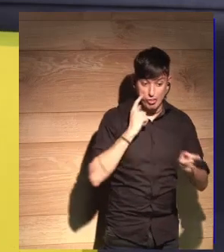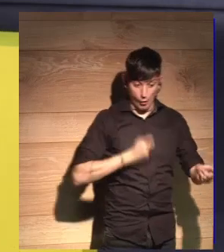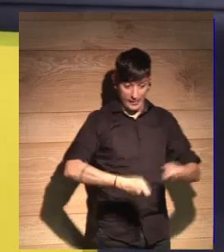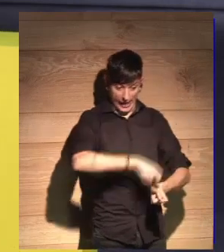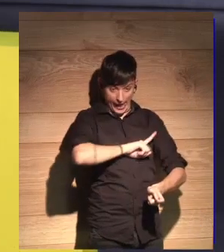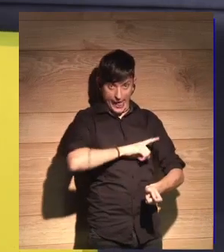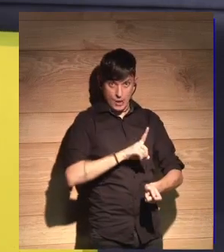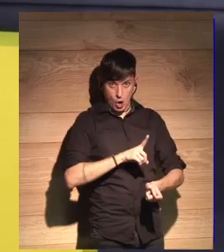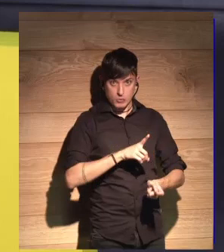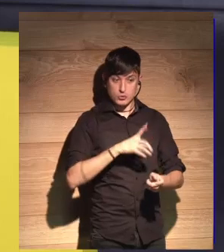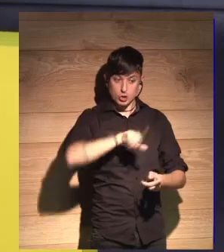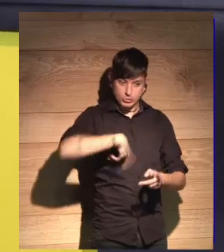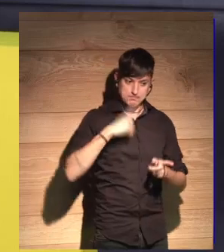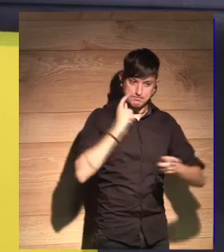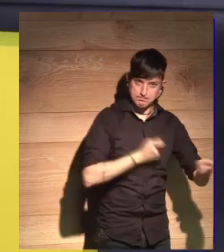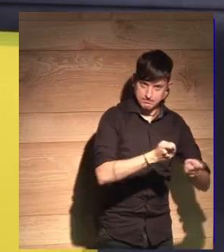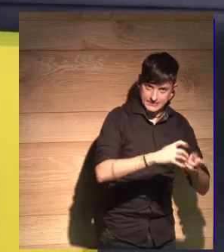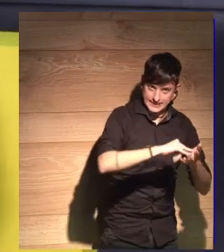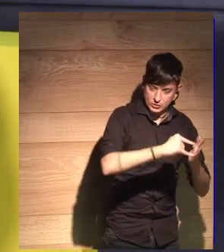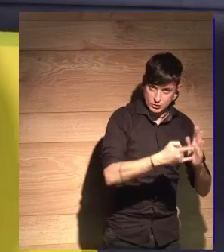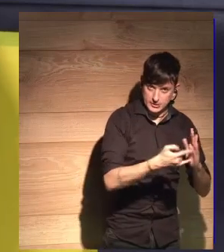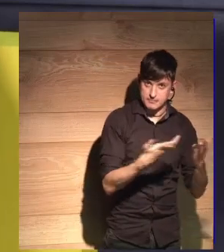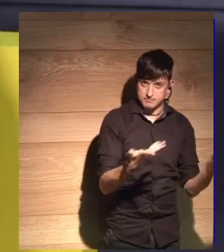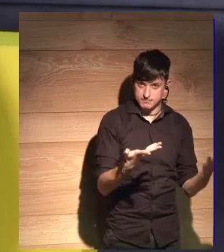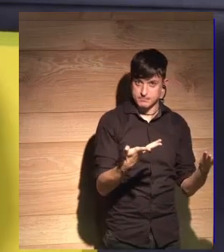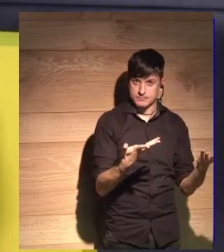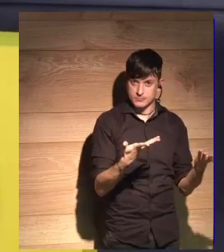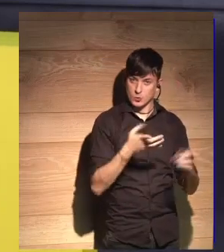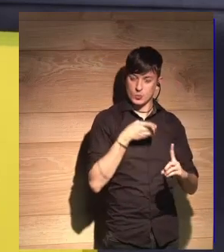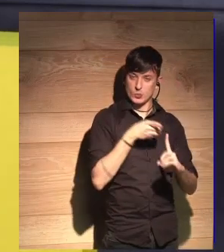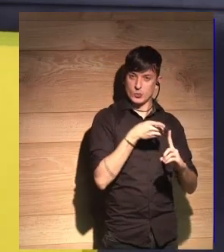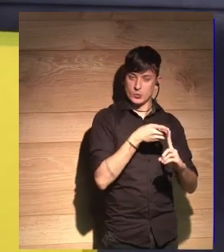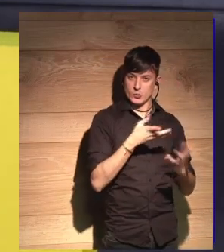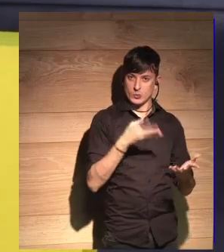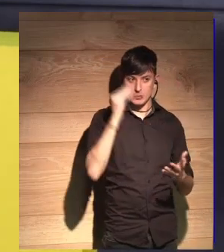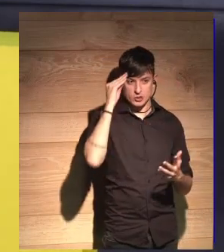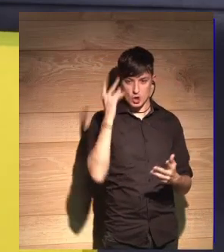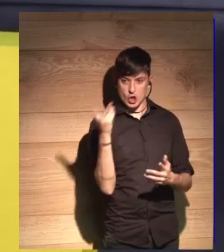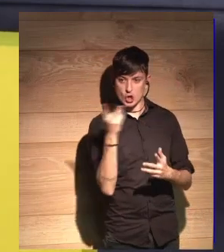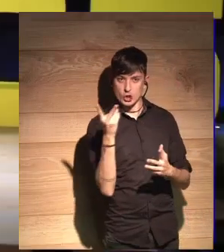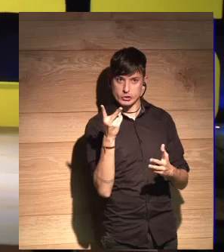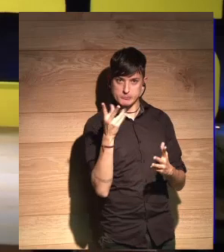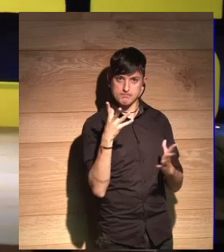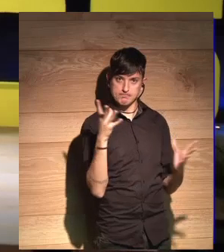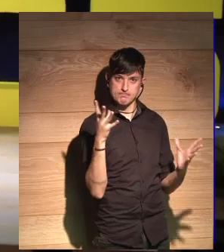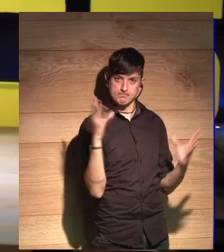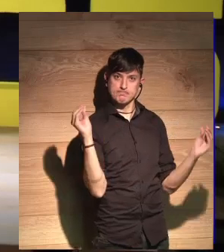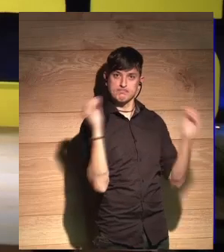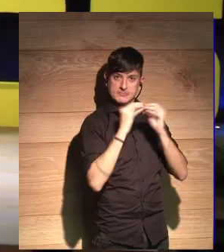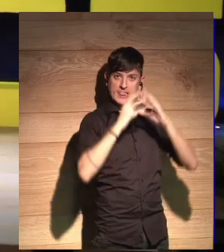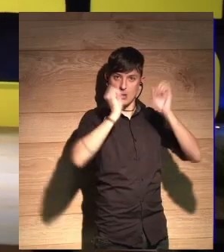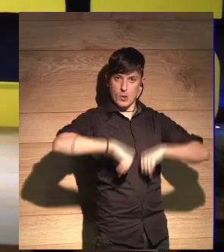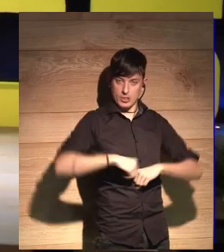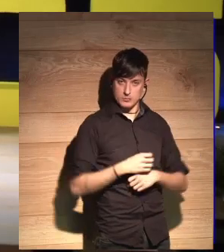not dominated by it, but putting it at the service of humans as and I think that they will both agree